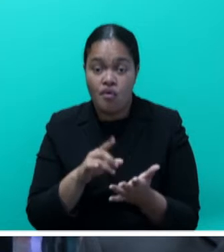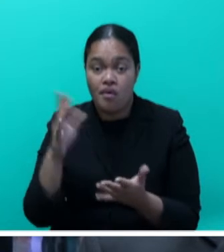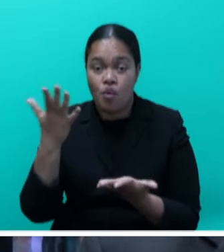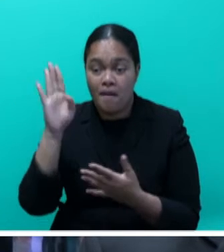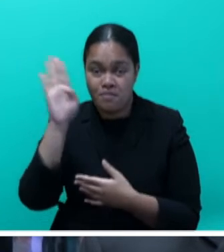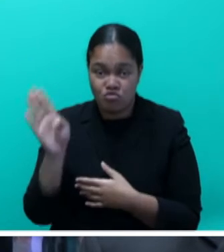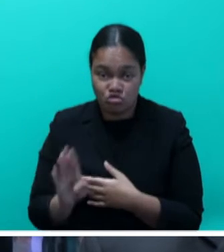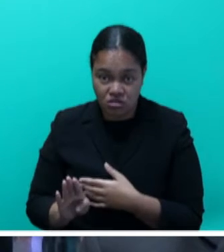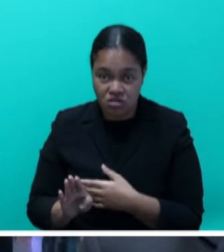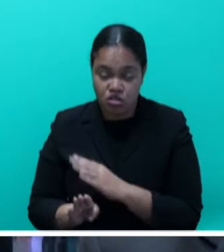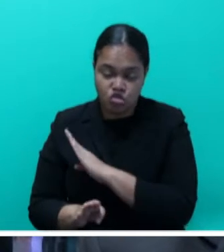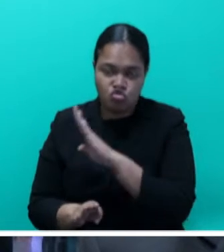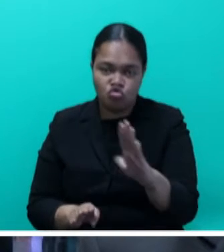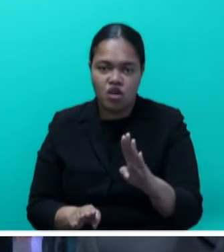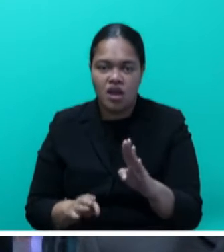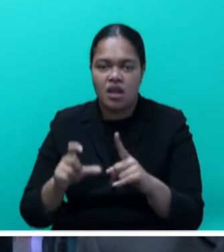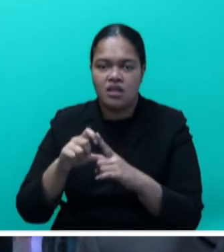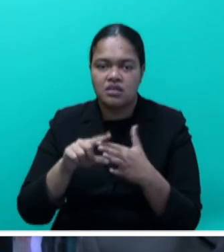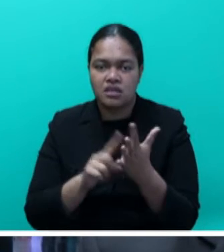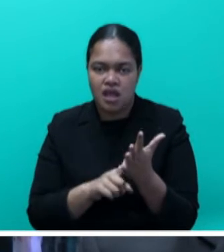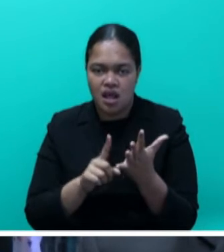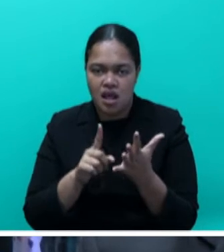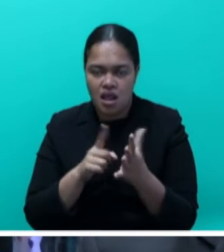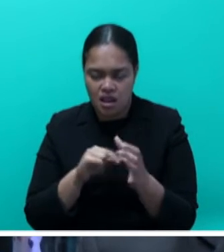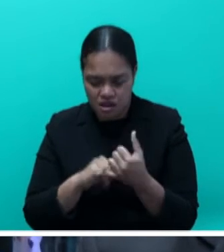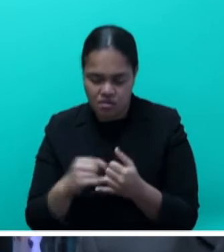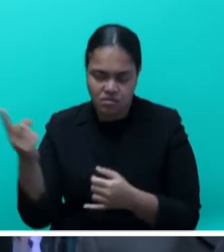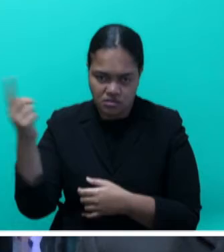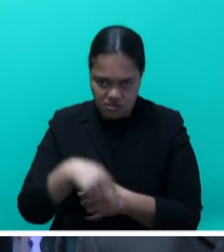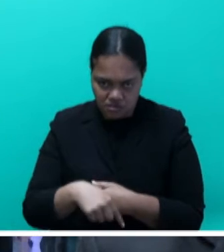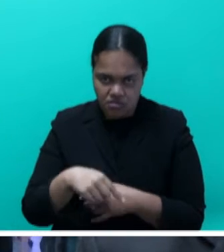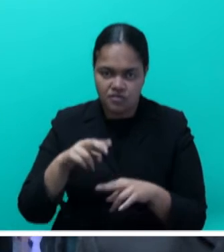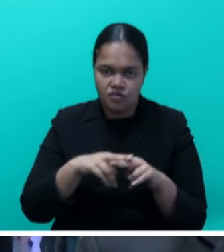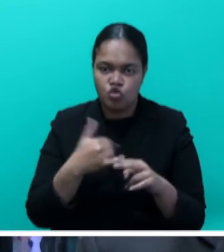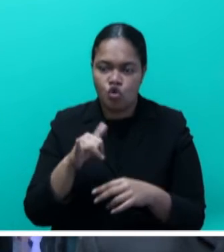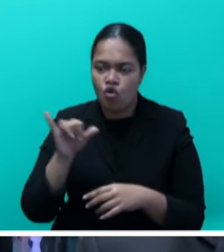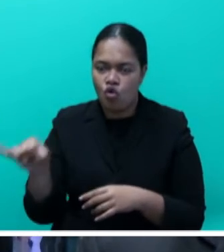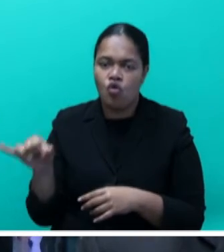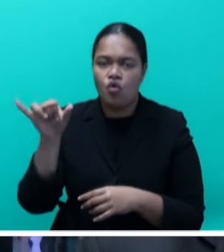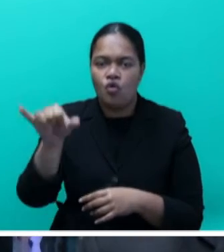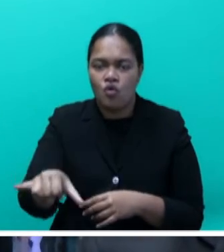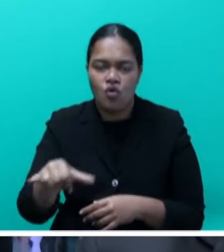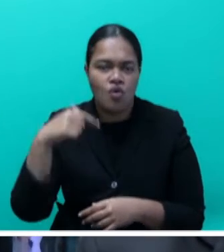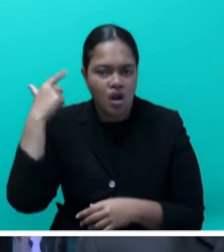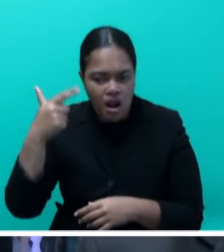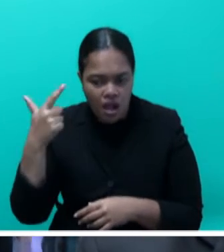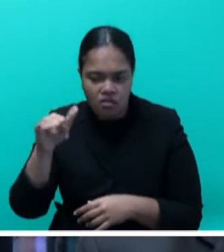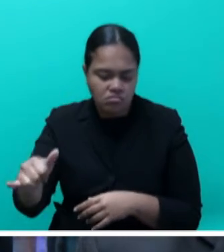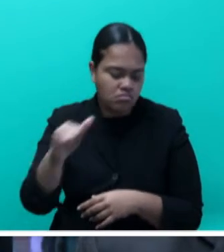Brazil through Dallas to Fiji, or from London to Dallas and on to Fiji. Just one stop into Dallas, Honourable